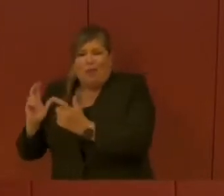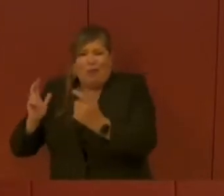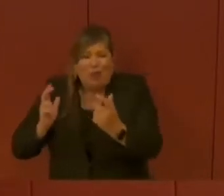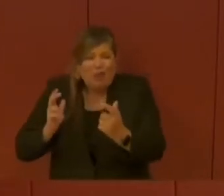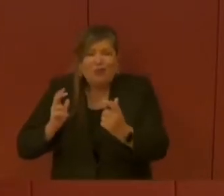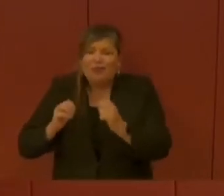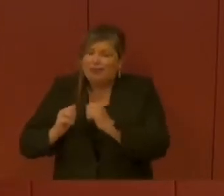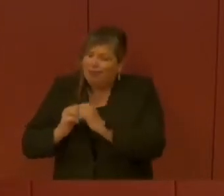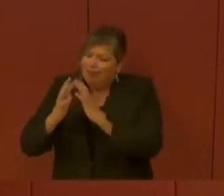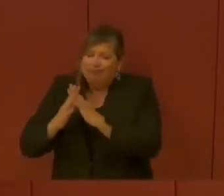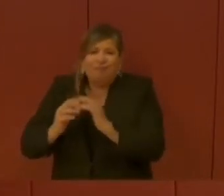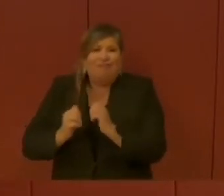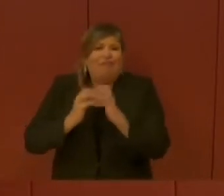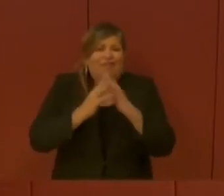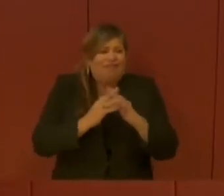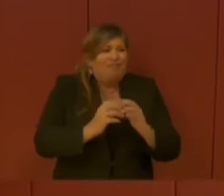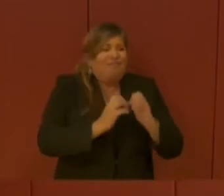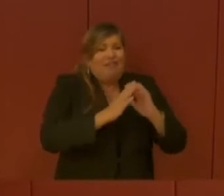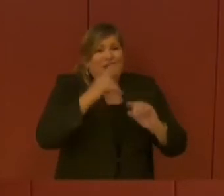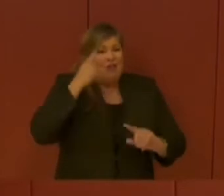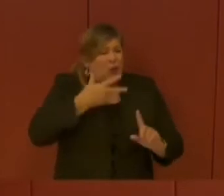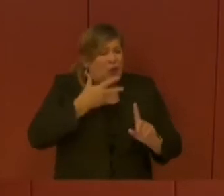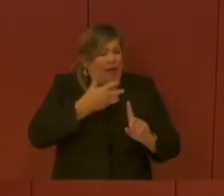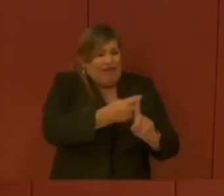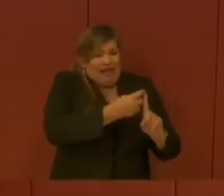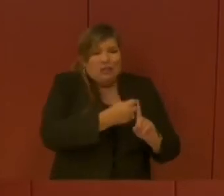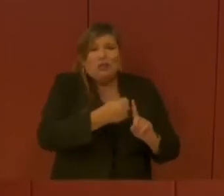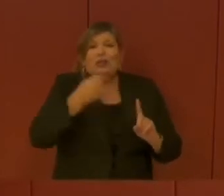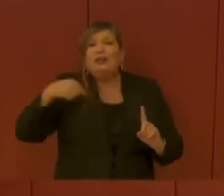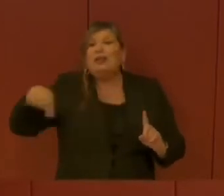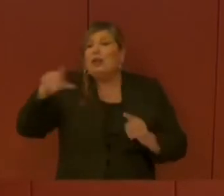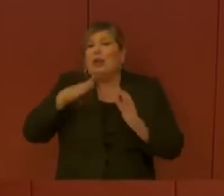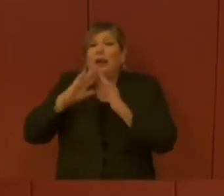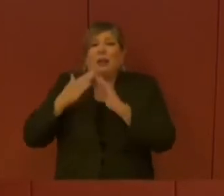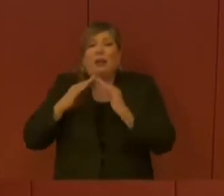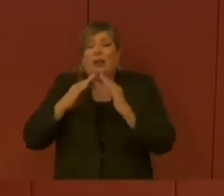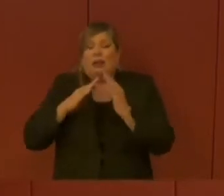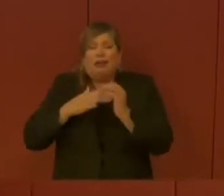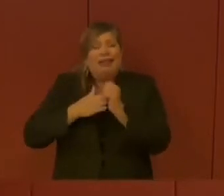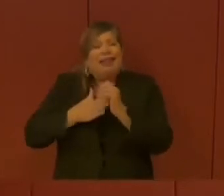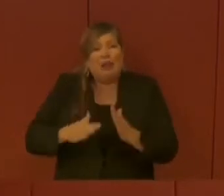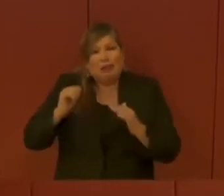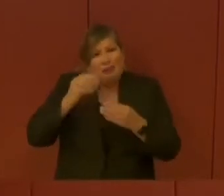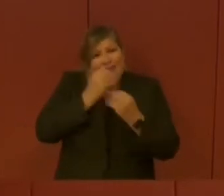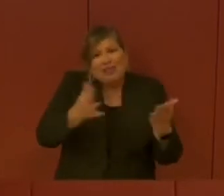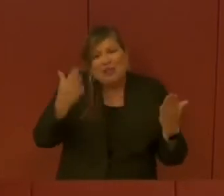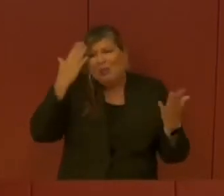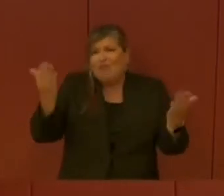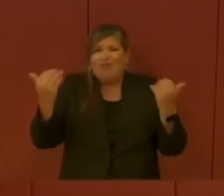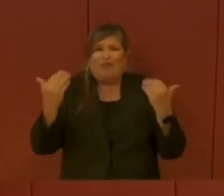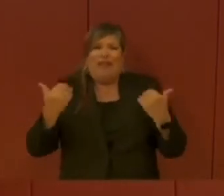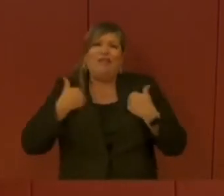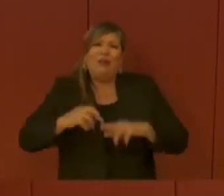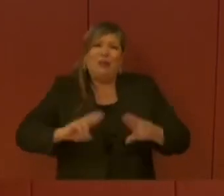by OptumServe site, and have community leaders deliver that message. All right, thank you.